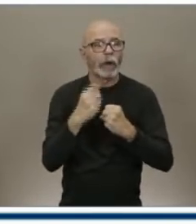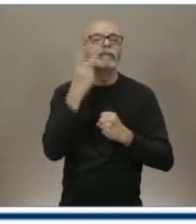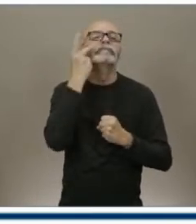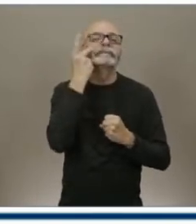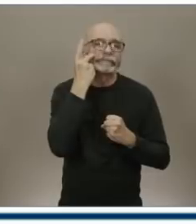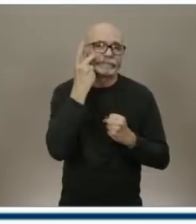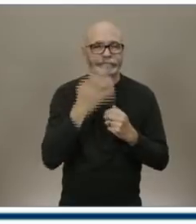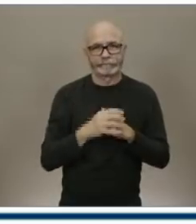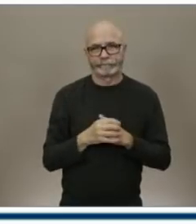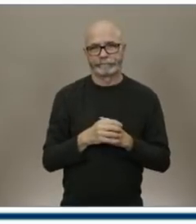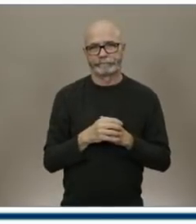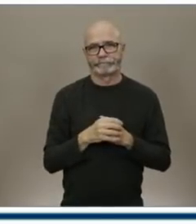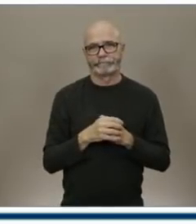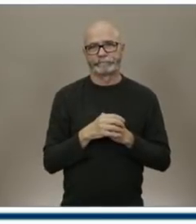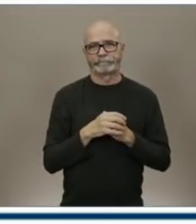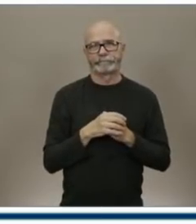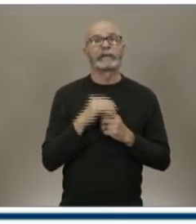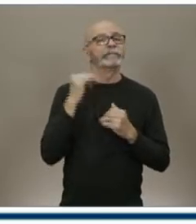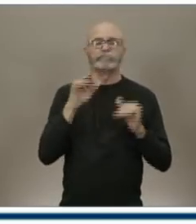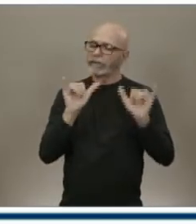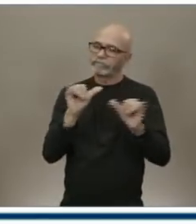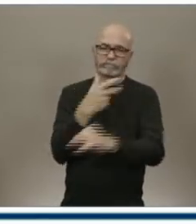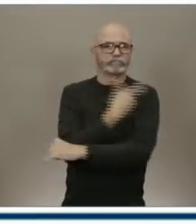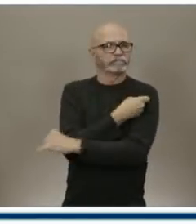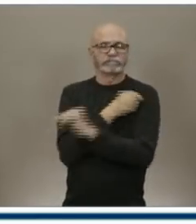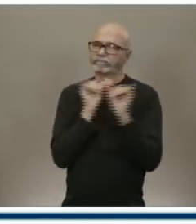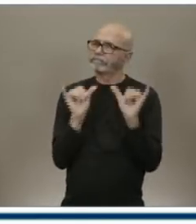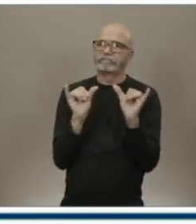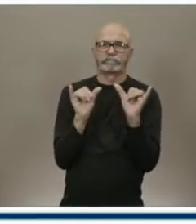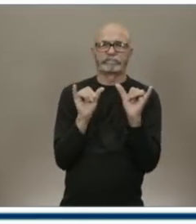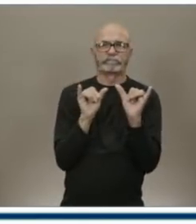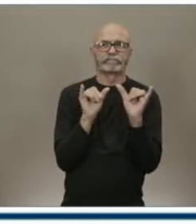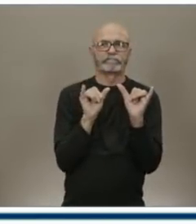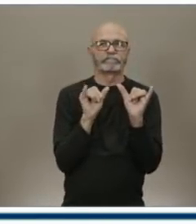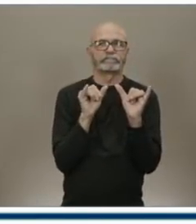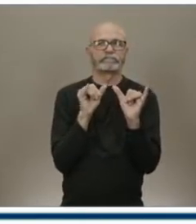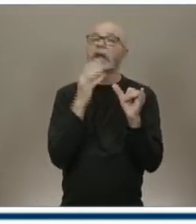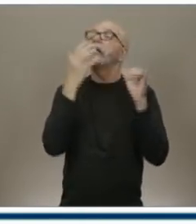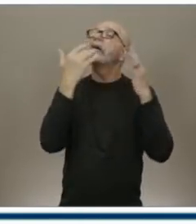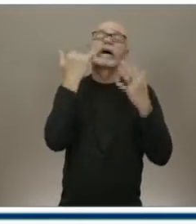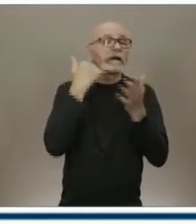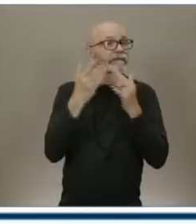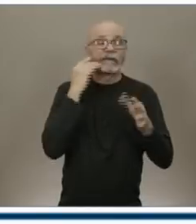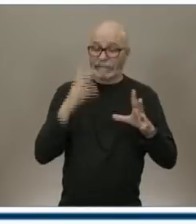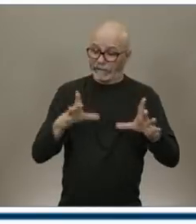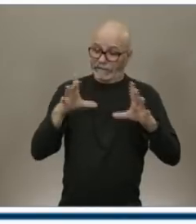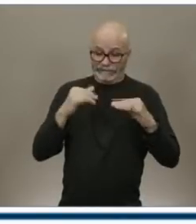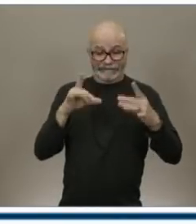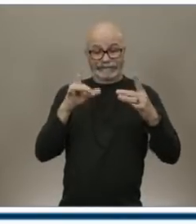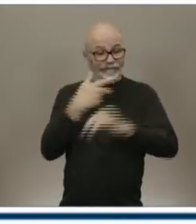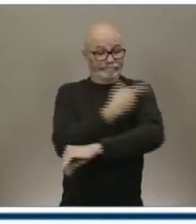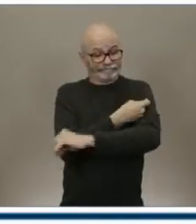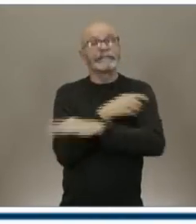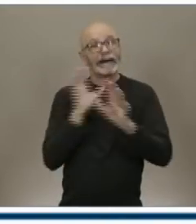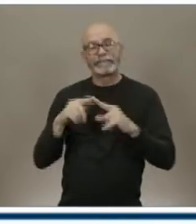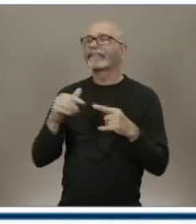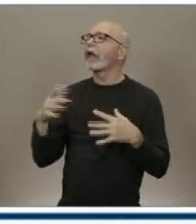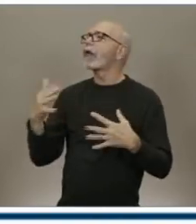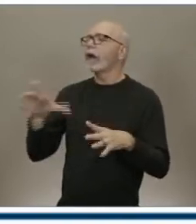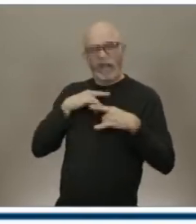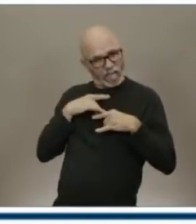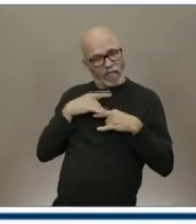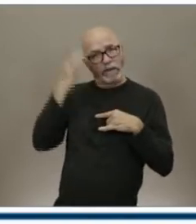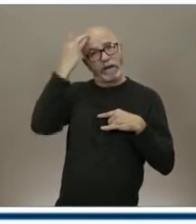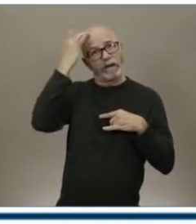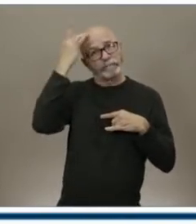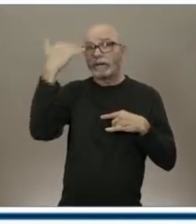you're immunized, there's still the possibility that you could be able to asymptomatically transmit the virus. So it's important, at least in the early stages,